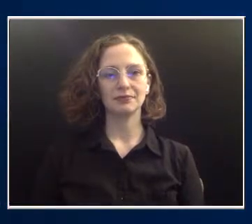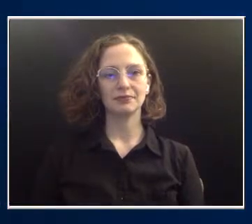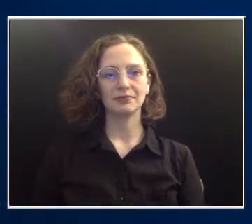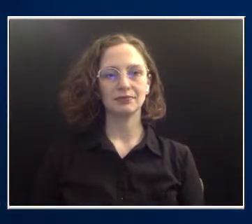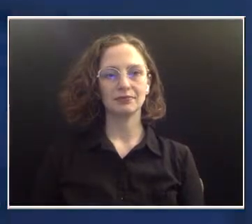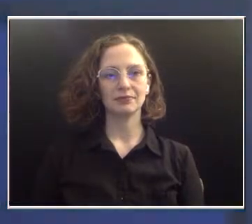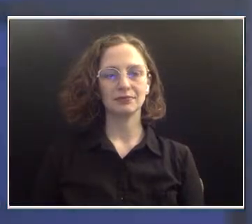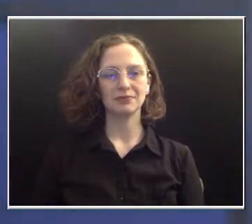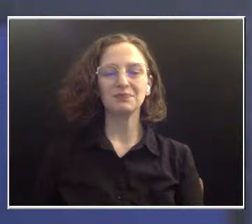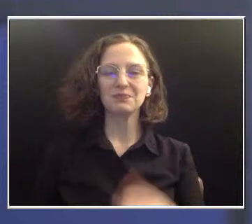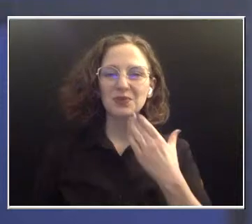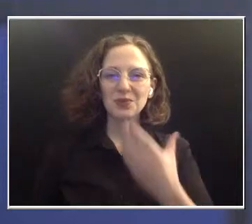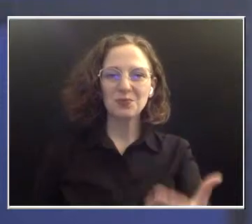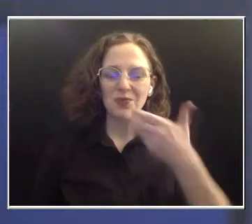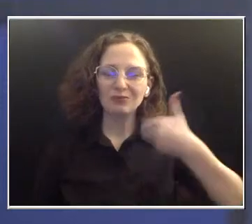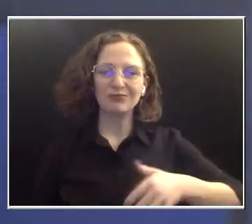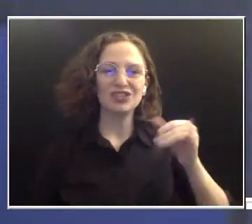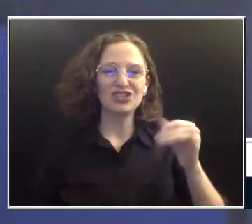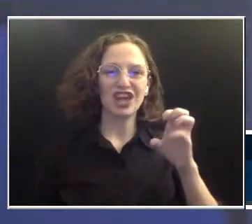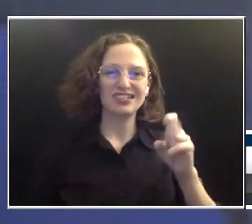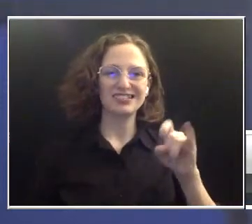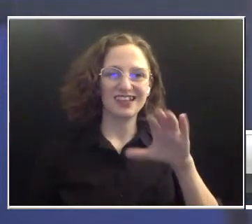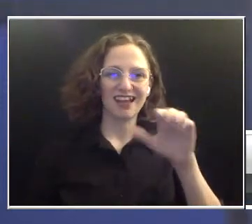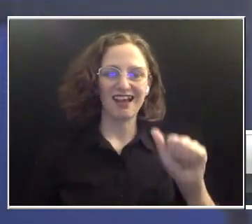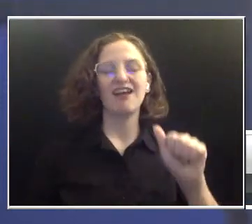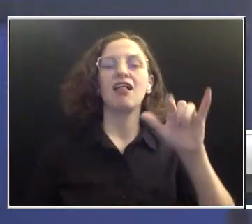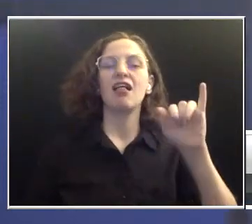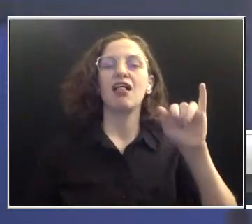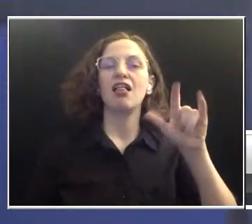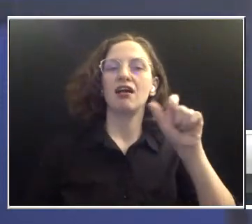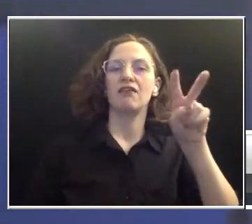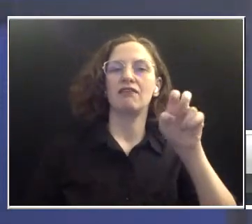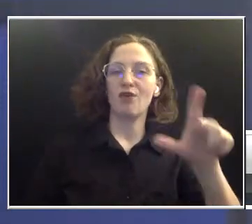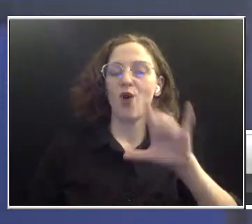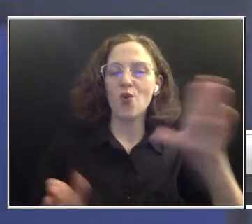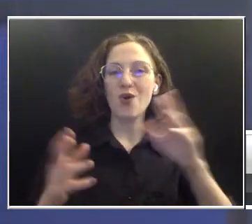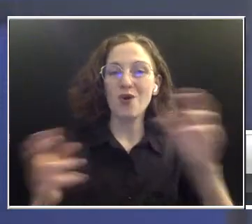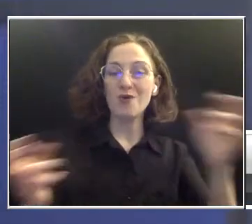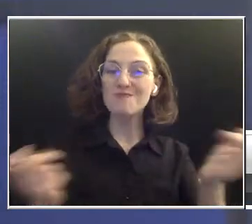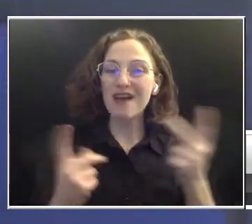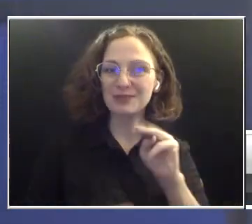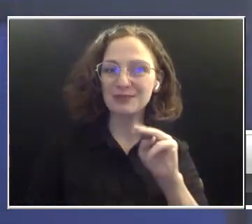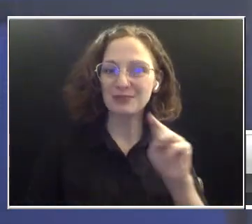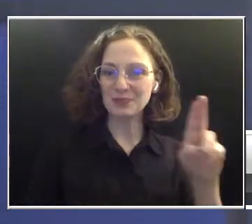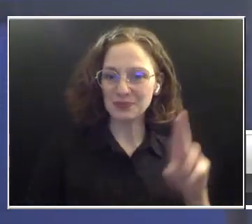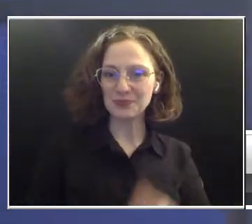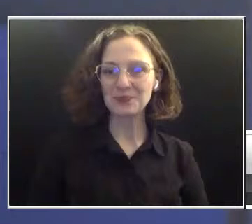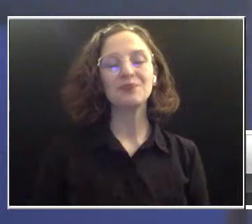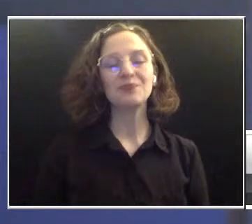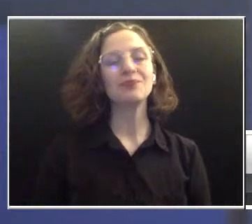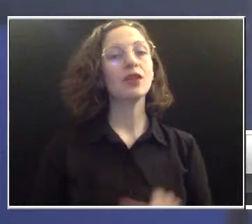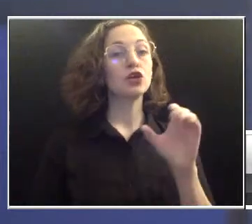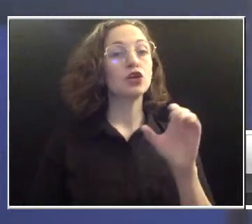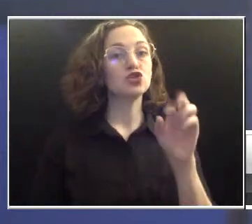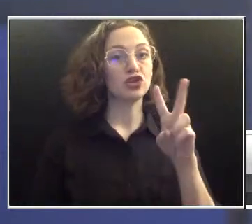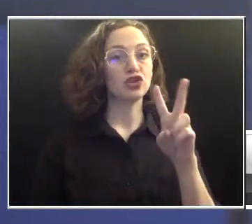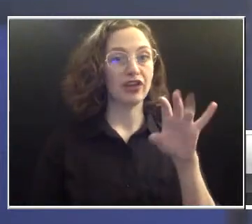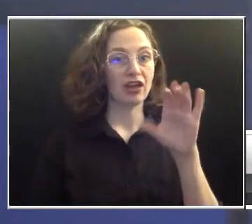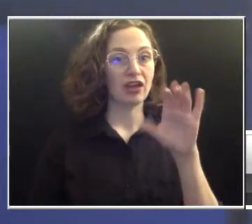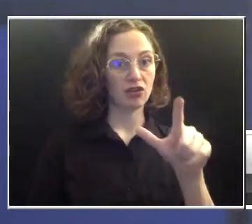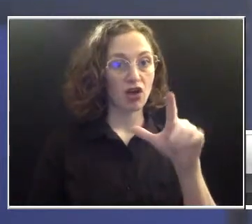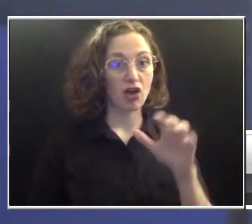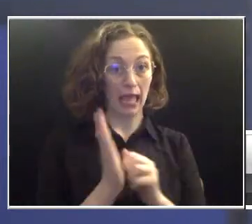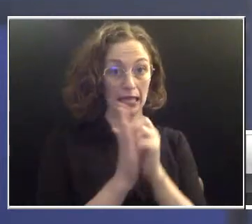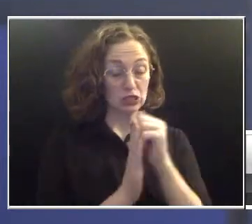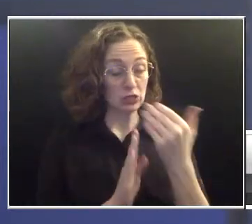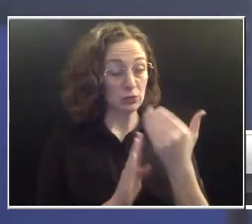Good morning, I'm Jessica Lovell, and welcome back to the Morning Medical Update. Cervical cancer used to be a leading cause of cancer deaths for women